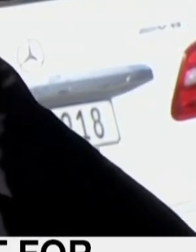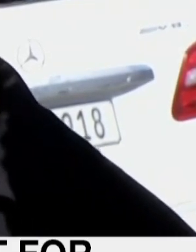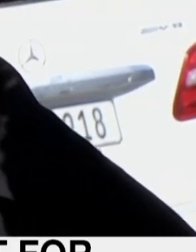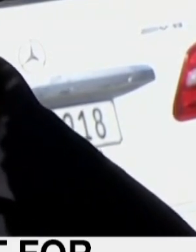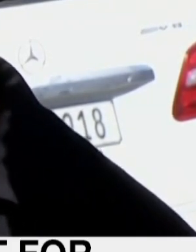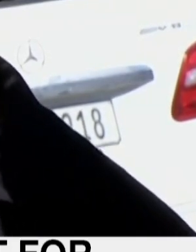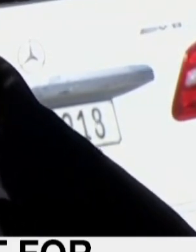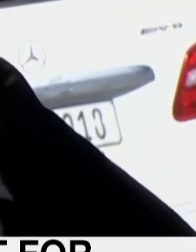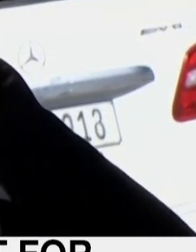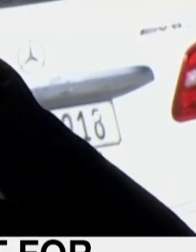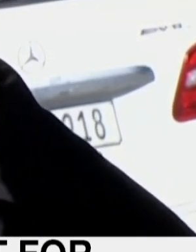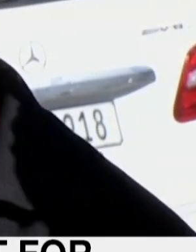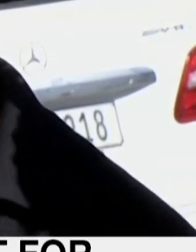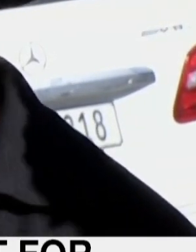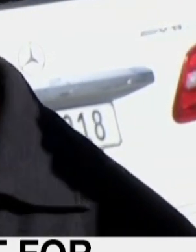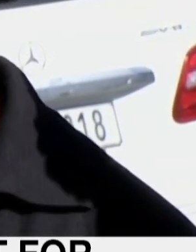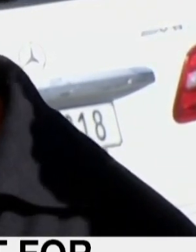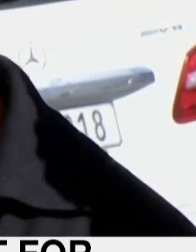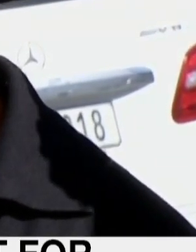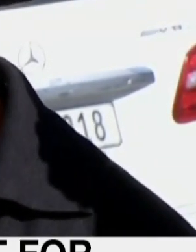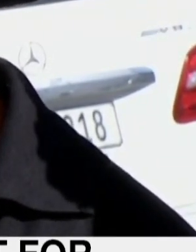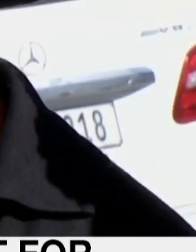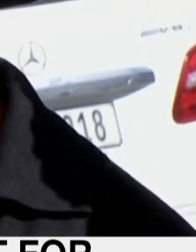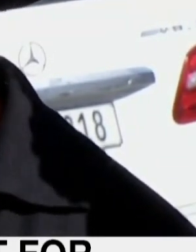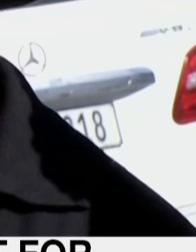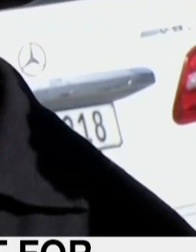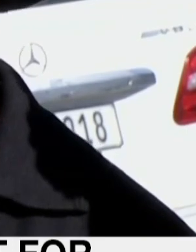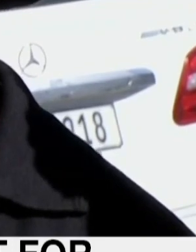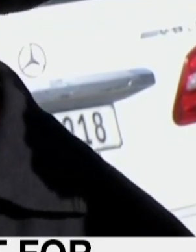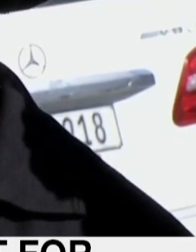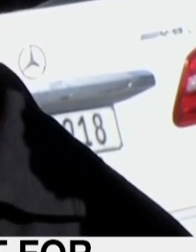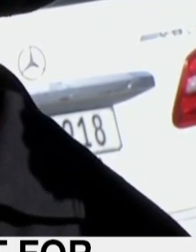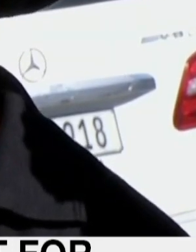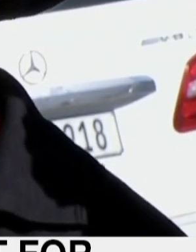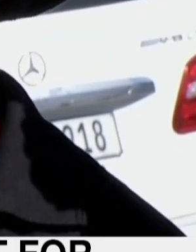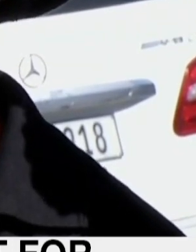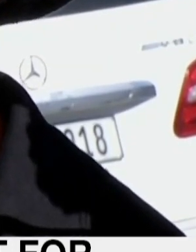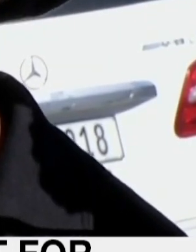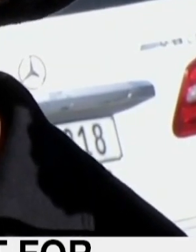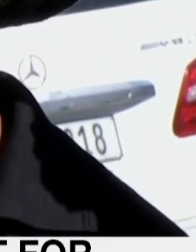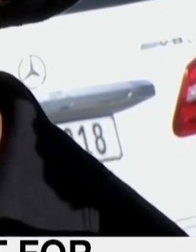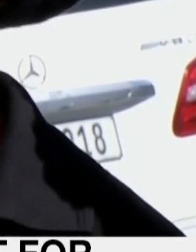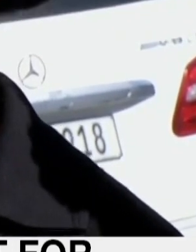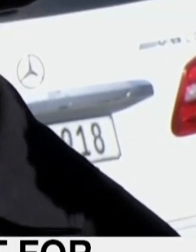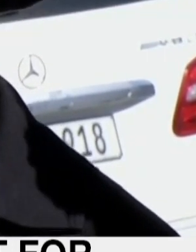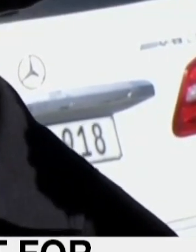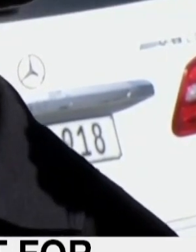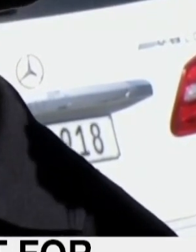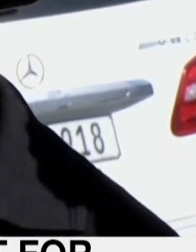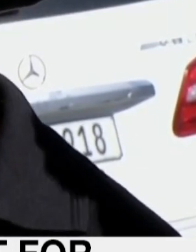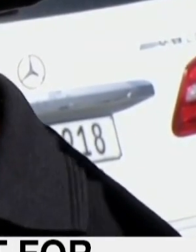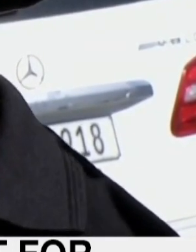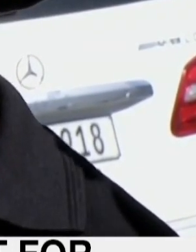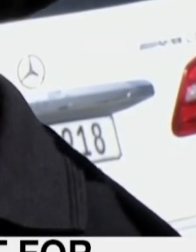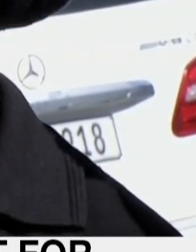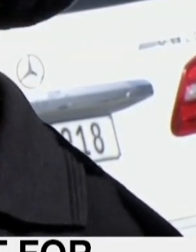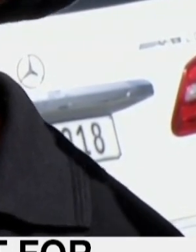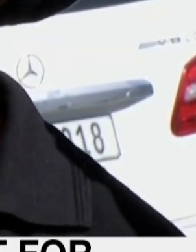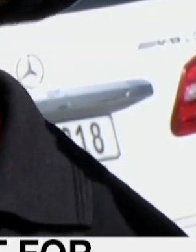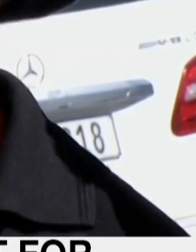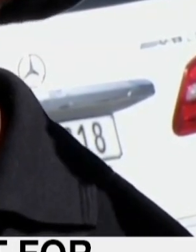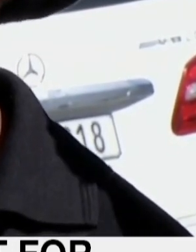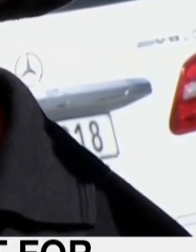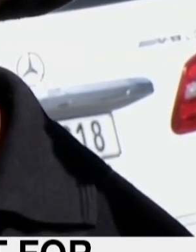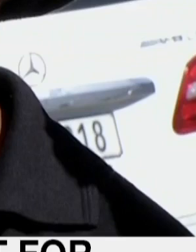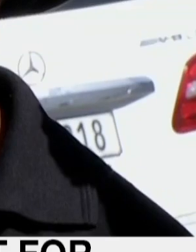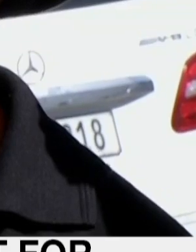to have a funding initiative collaboratively, we can definitely find ways to mitigate the issues of the deficit that the university faces, as